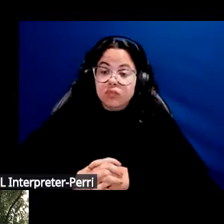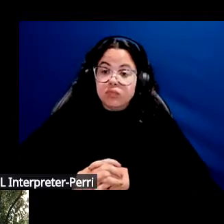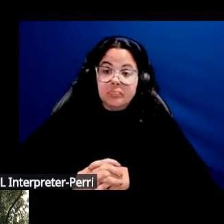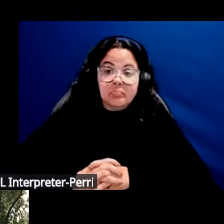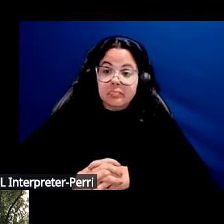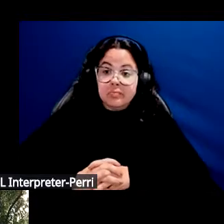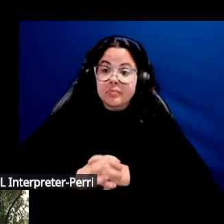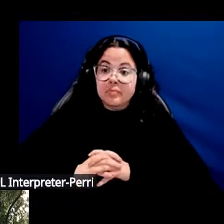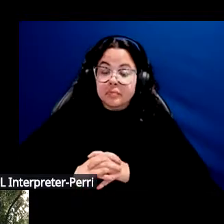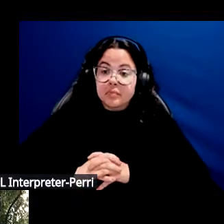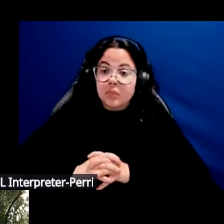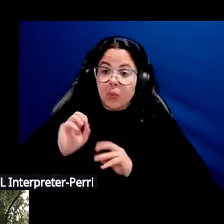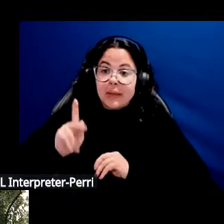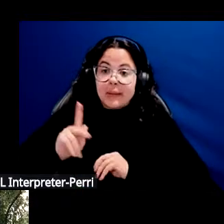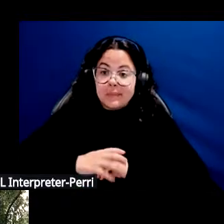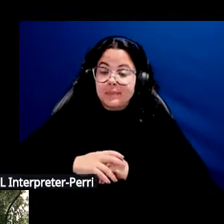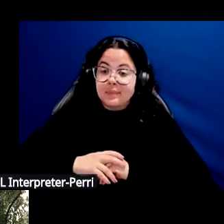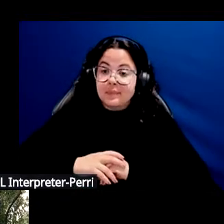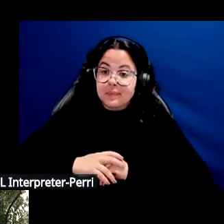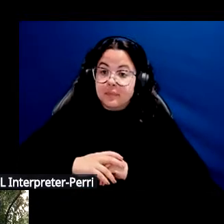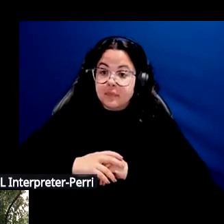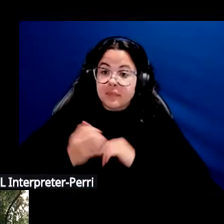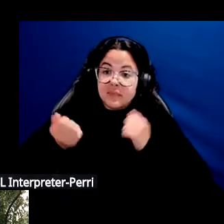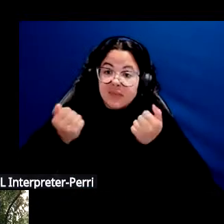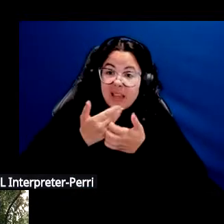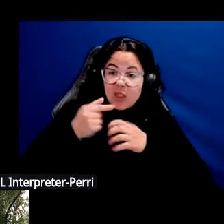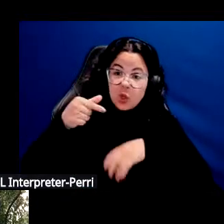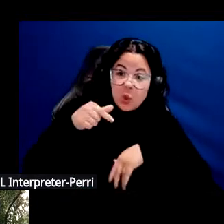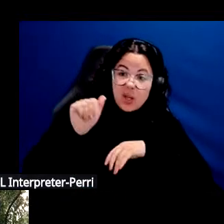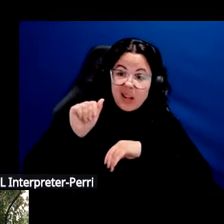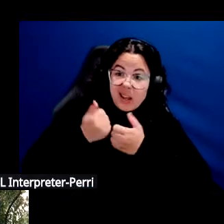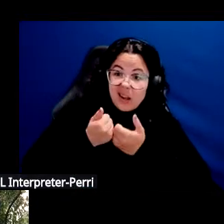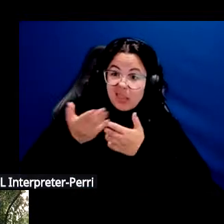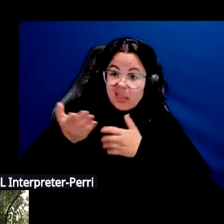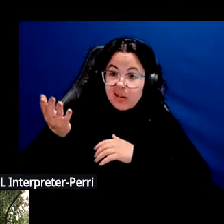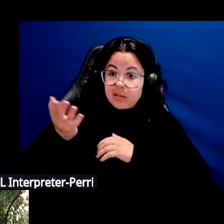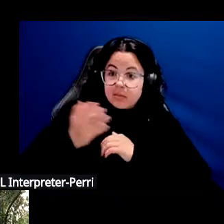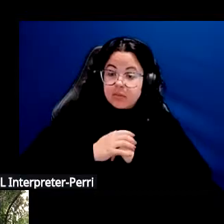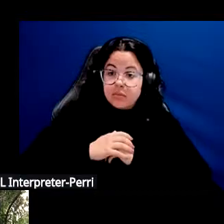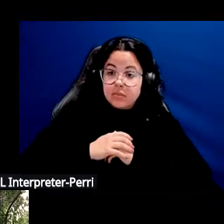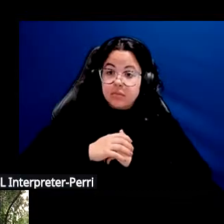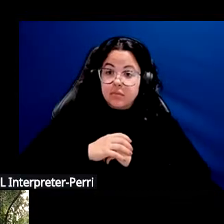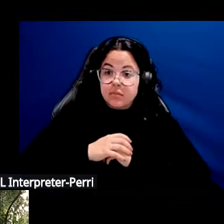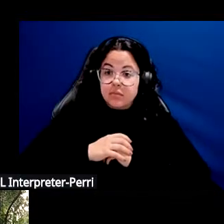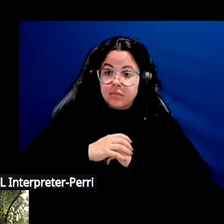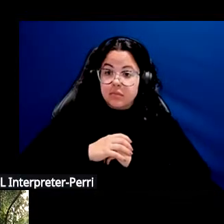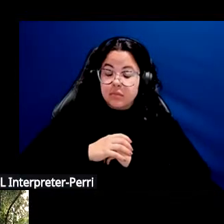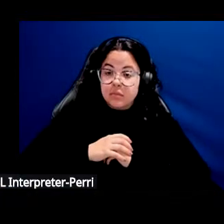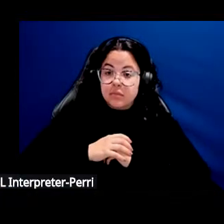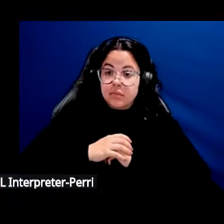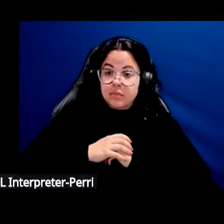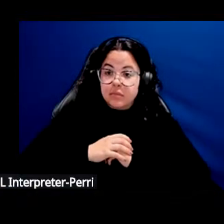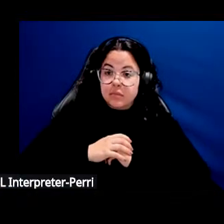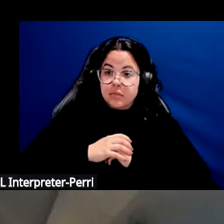Okay. Do we have anything in Q&A other than?